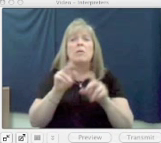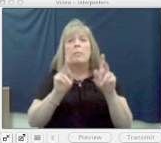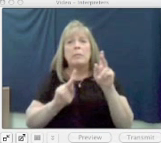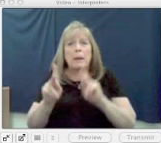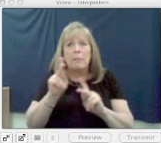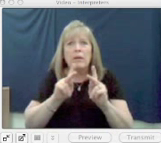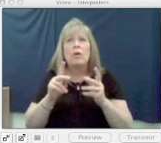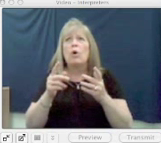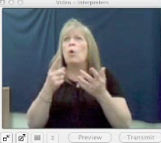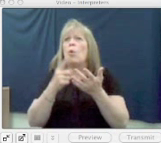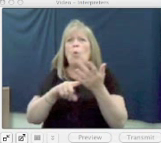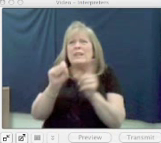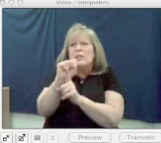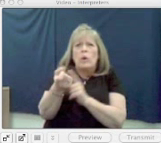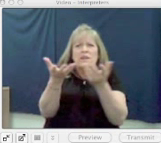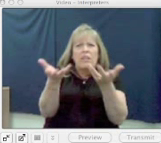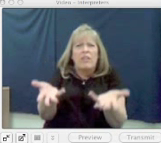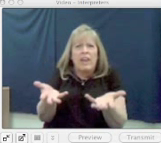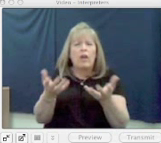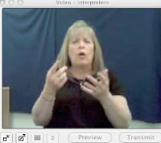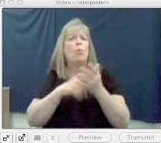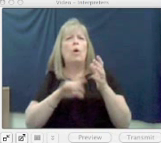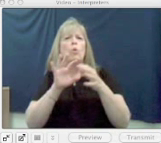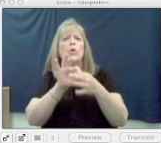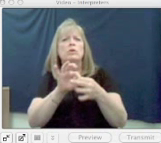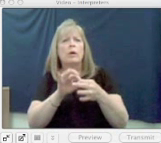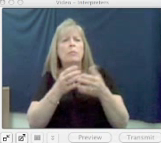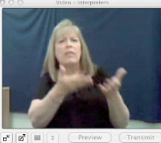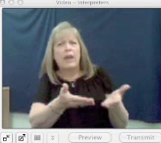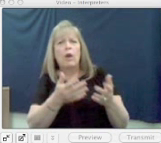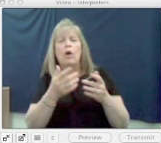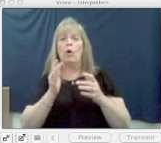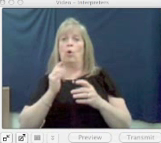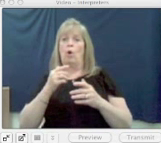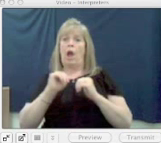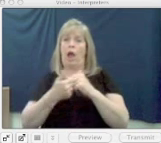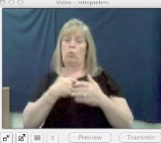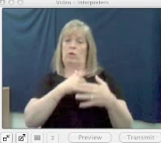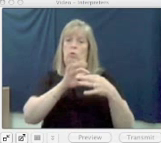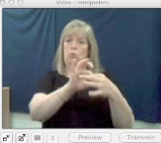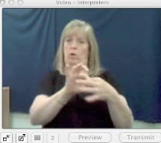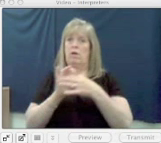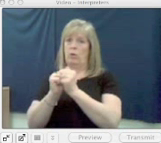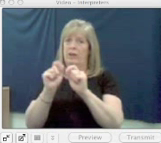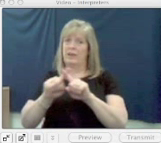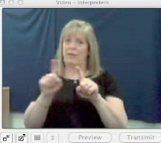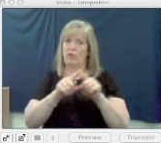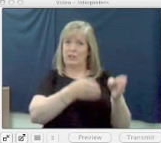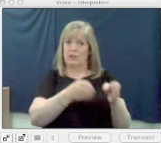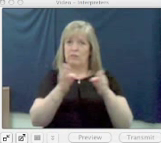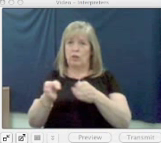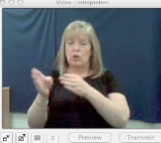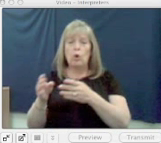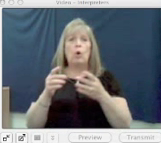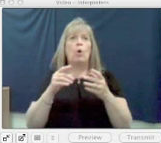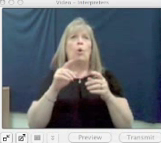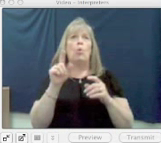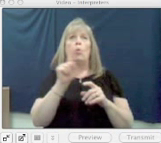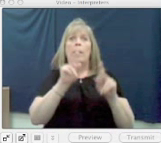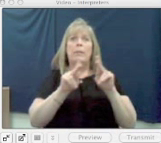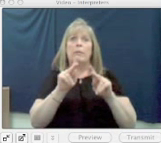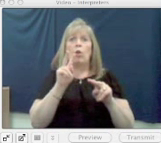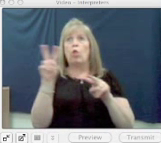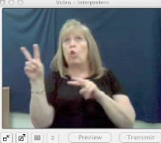exist, our relationship to those individuals, where people are looking at the moment something is spoken,